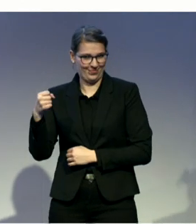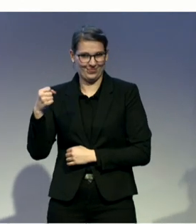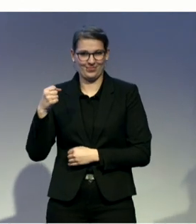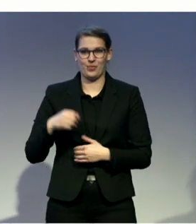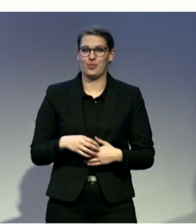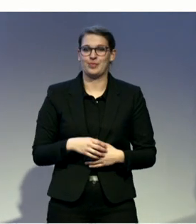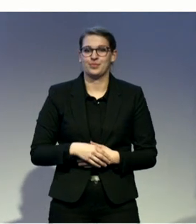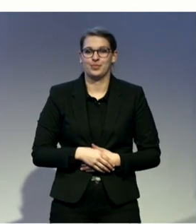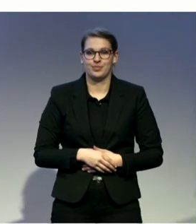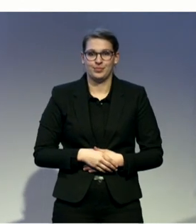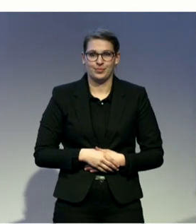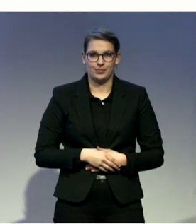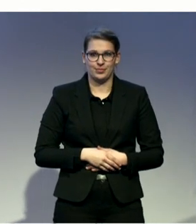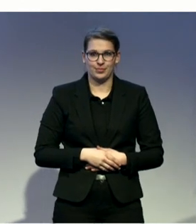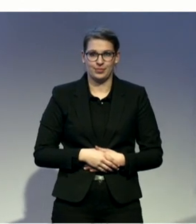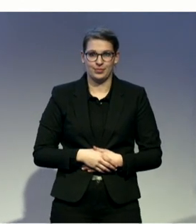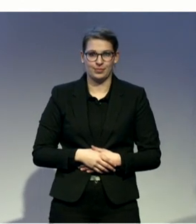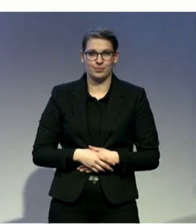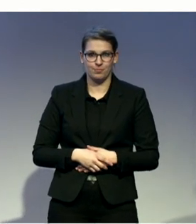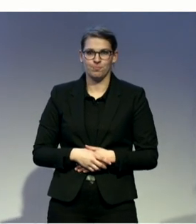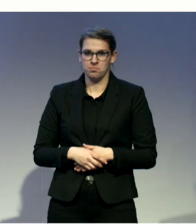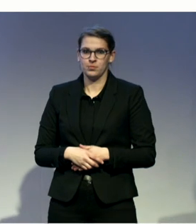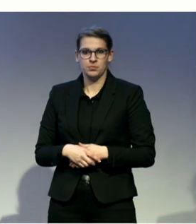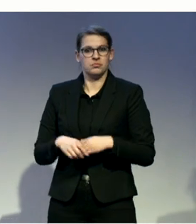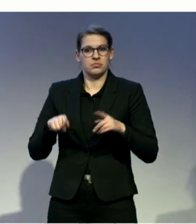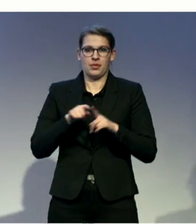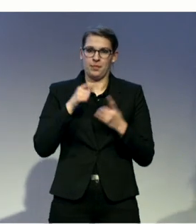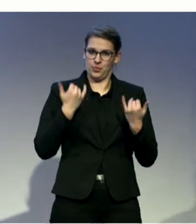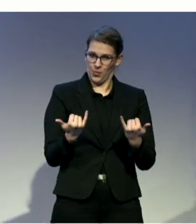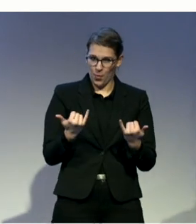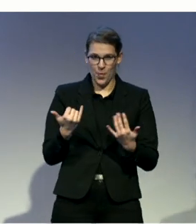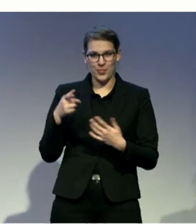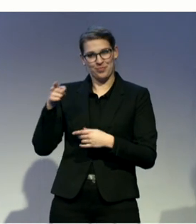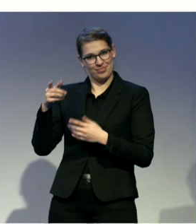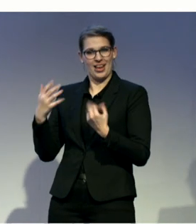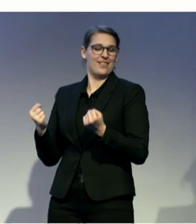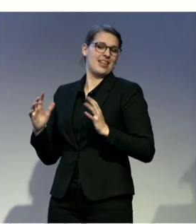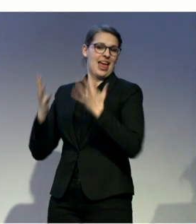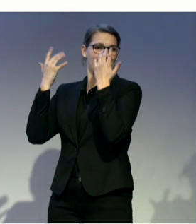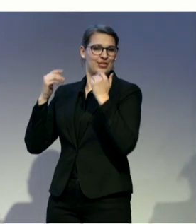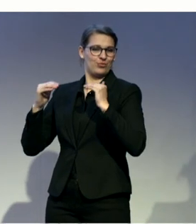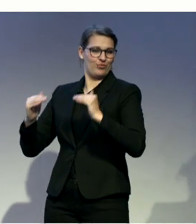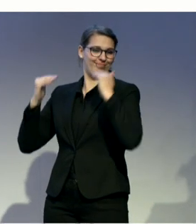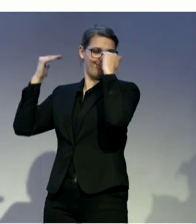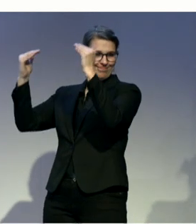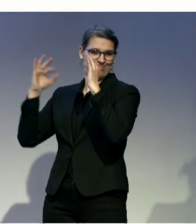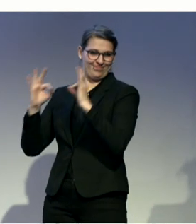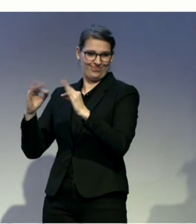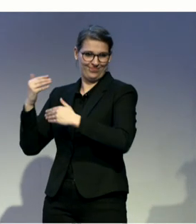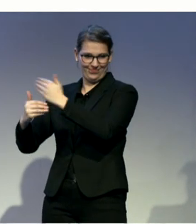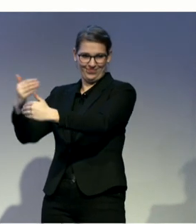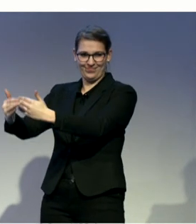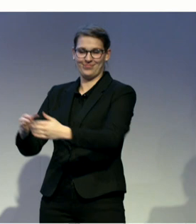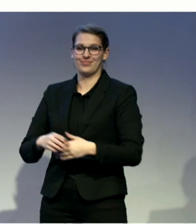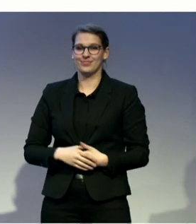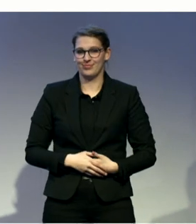their life, having a quality of life they desire. We are very much focused and believe it is a value,